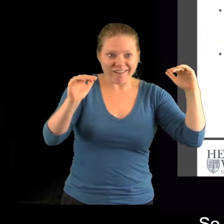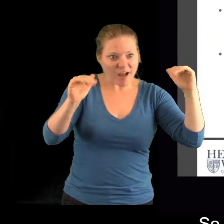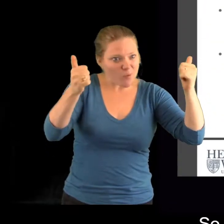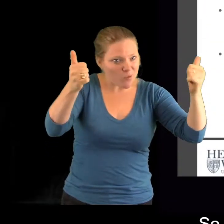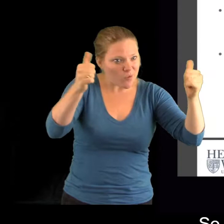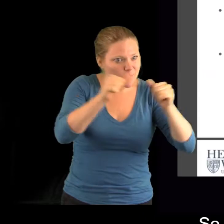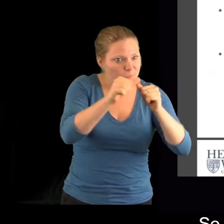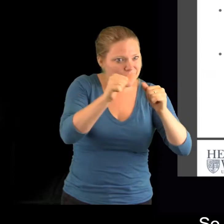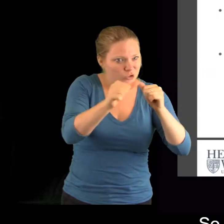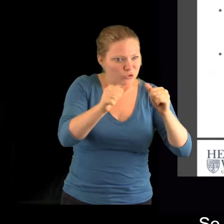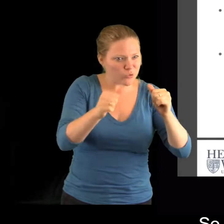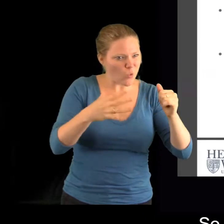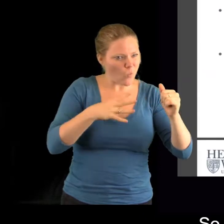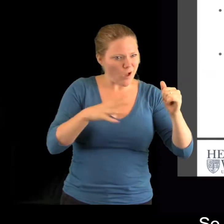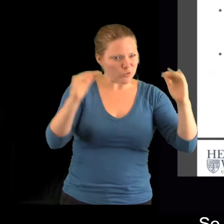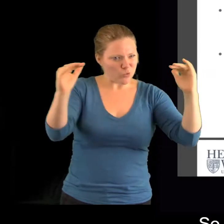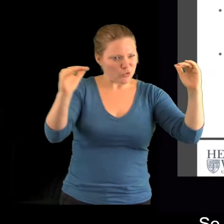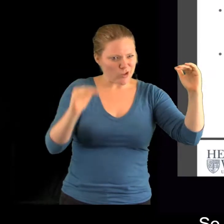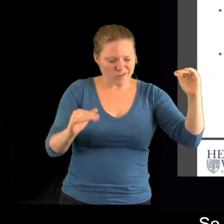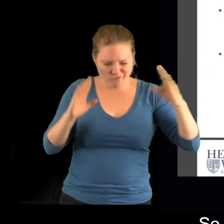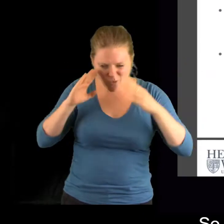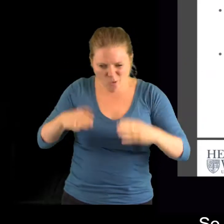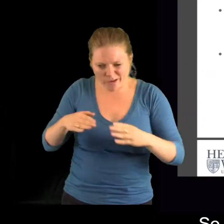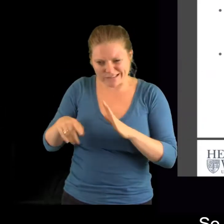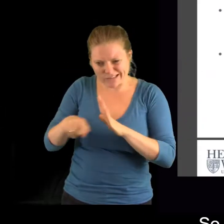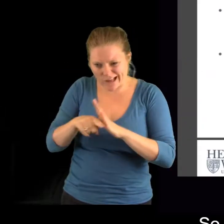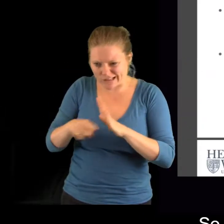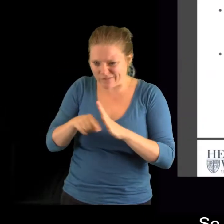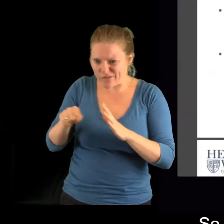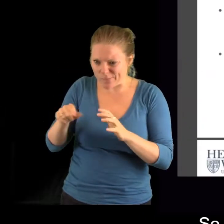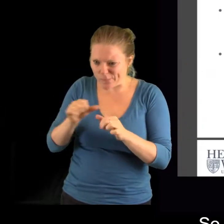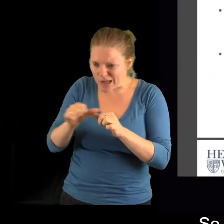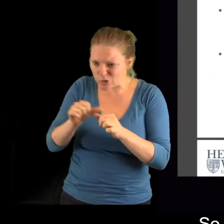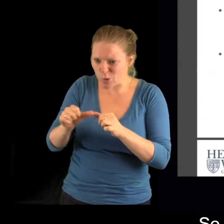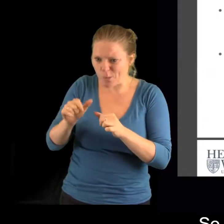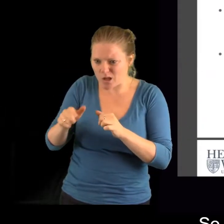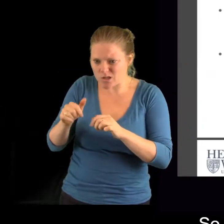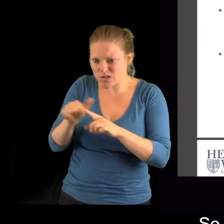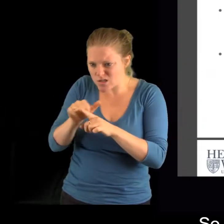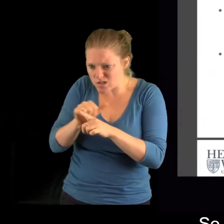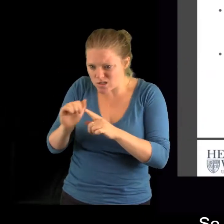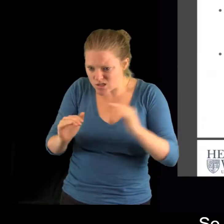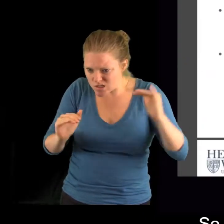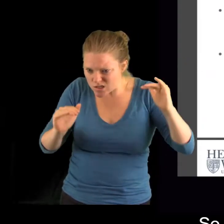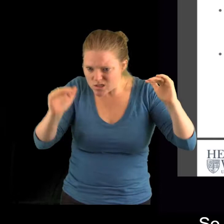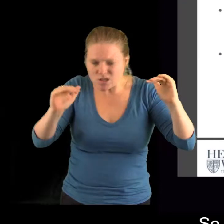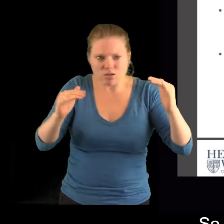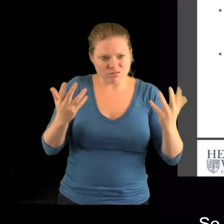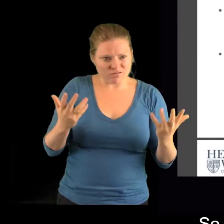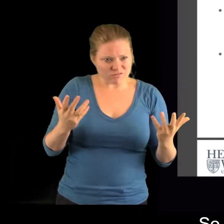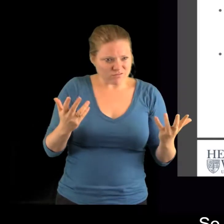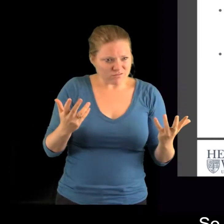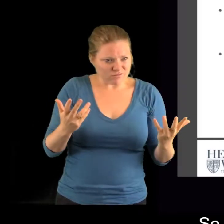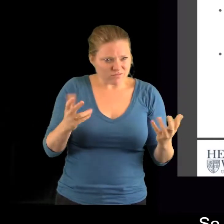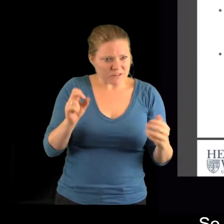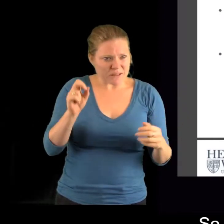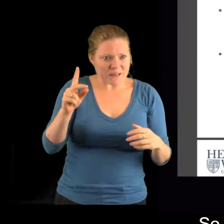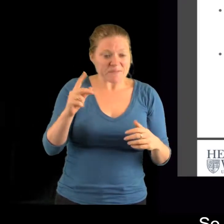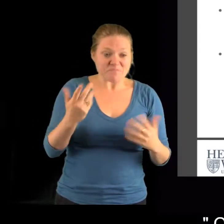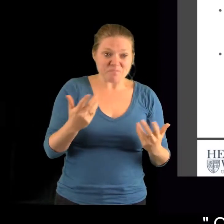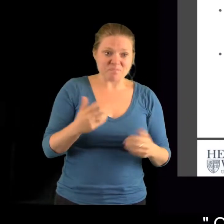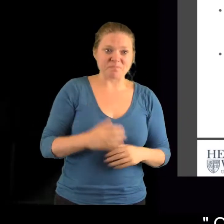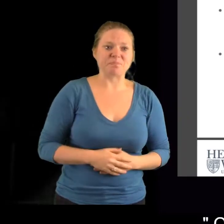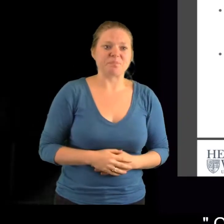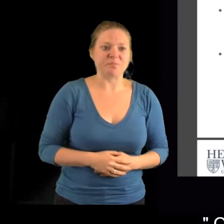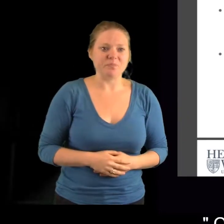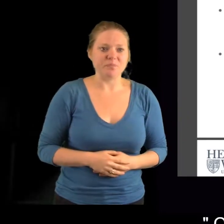So, and if you always do what you always did, then you always get what you always got, right? These are great quotes. One